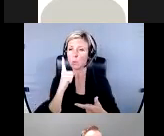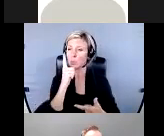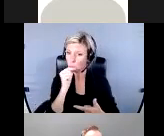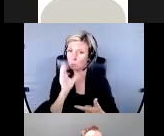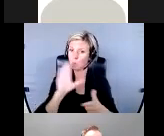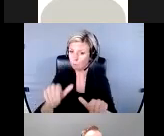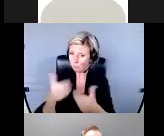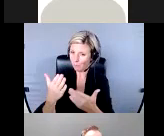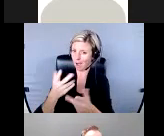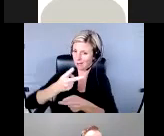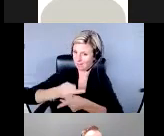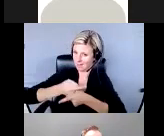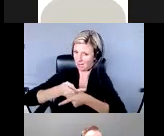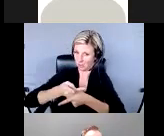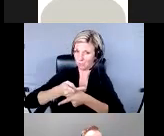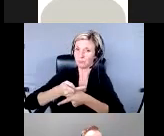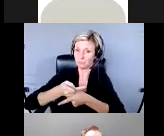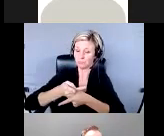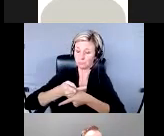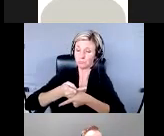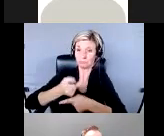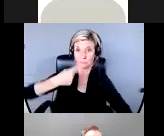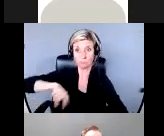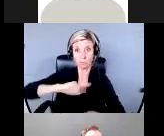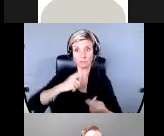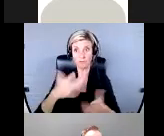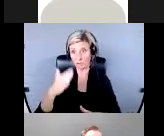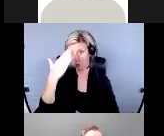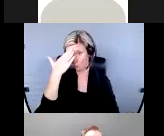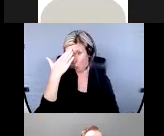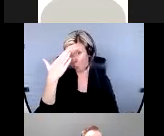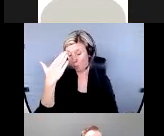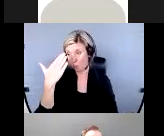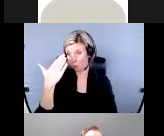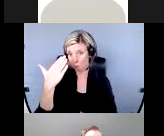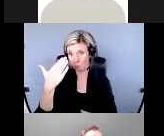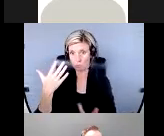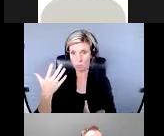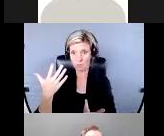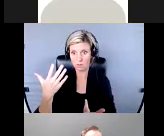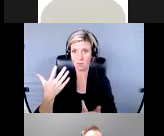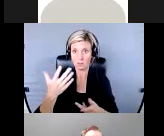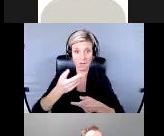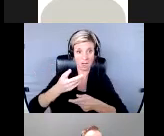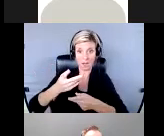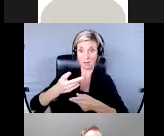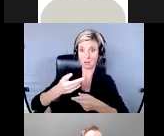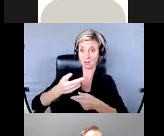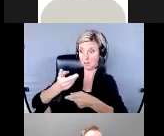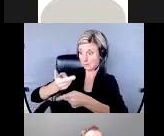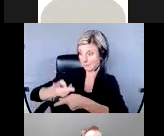we know that caregivers often predecease the person they're caring for because